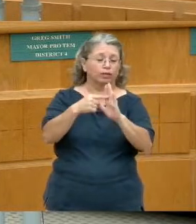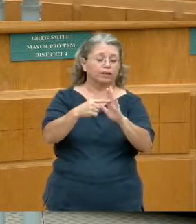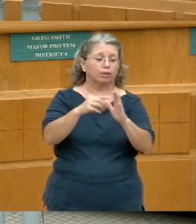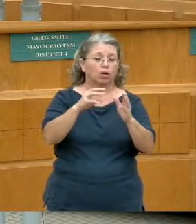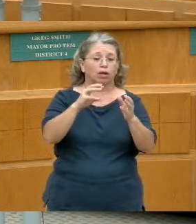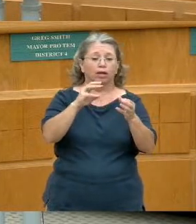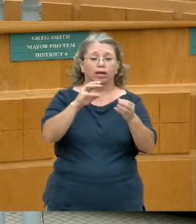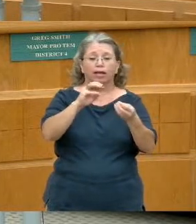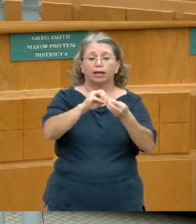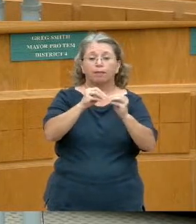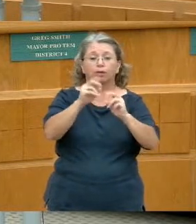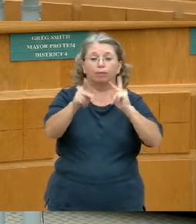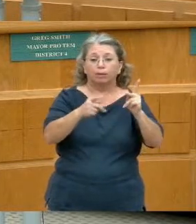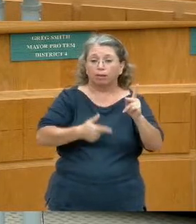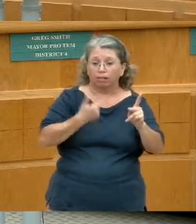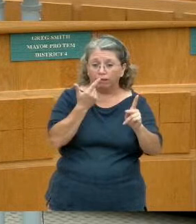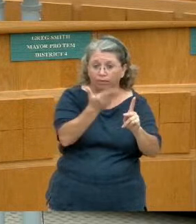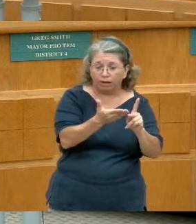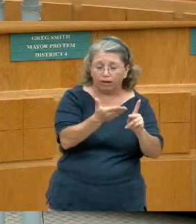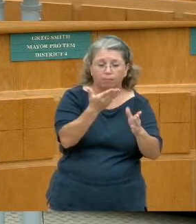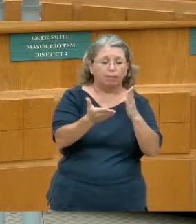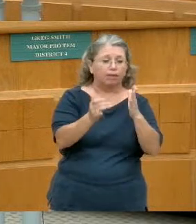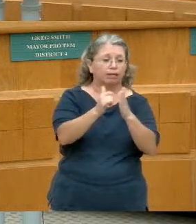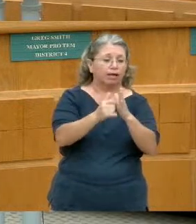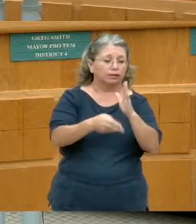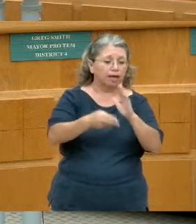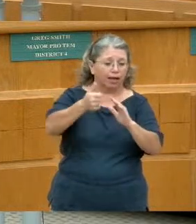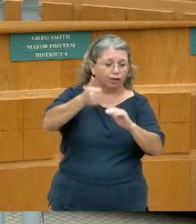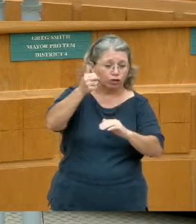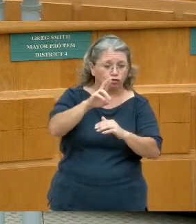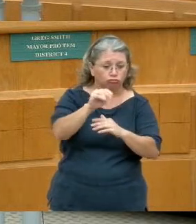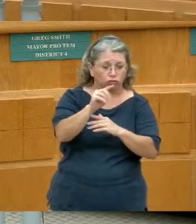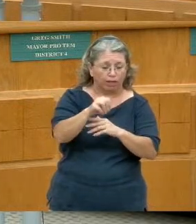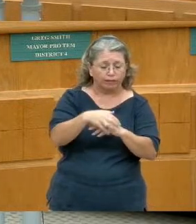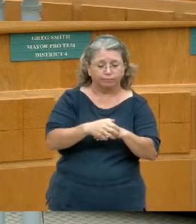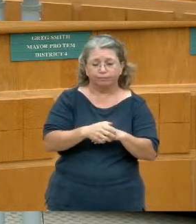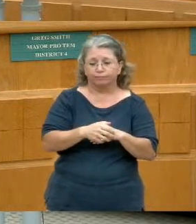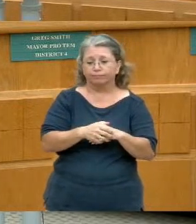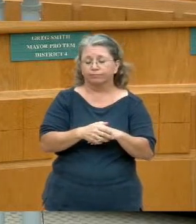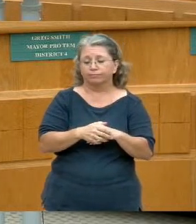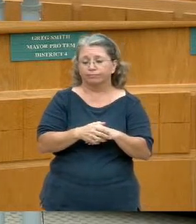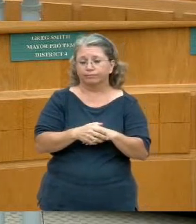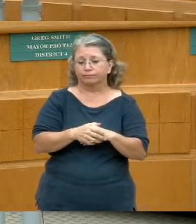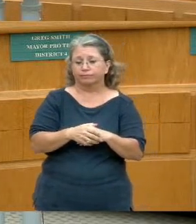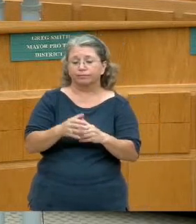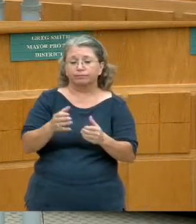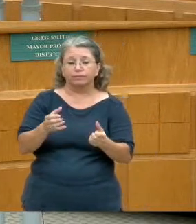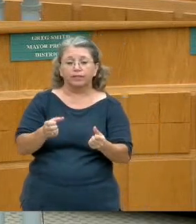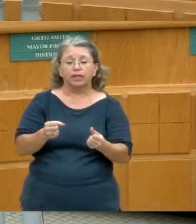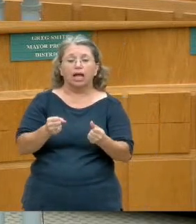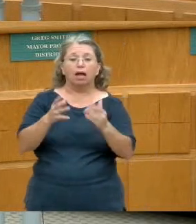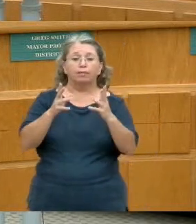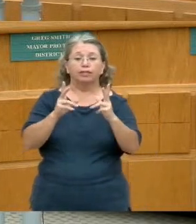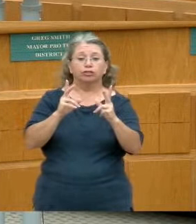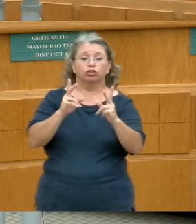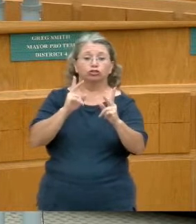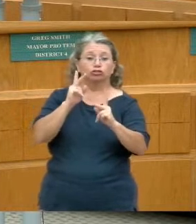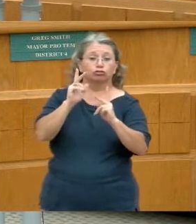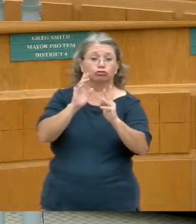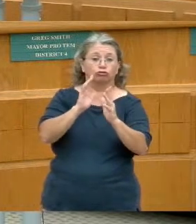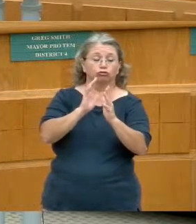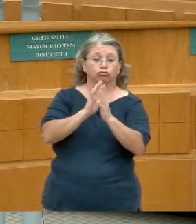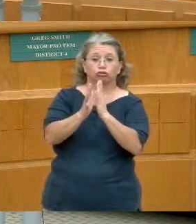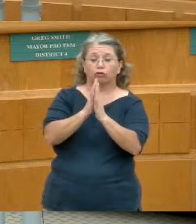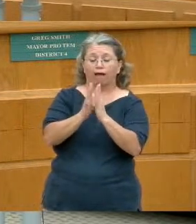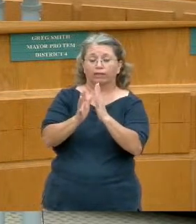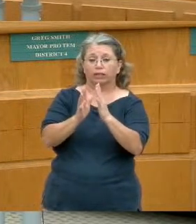the population is, maybe the higher the transmission rate. Such as amount of traffic coming in and out with the highway